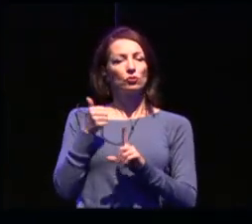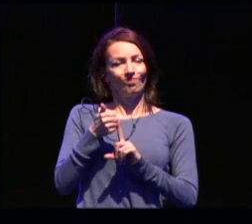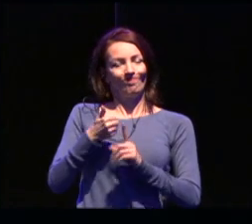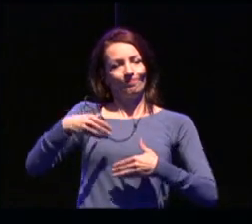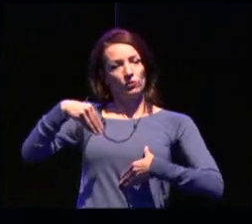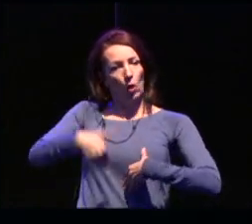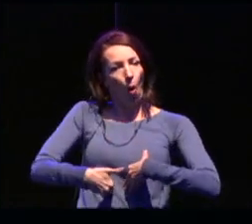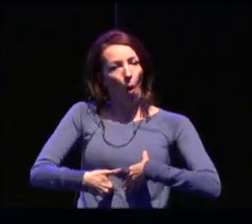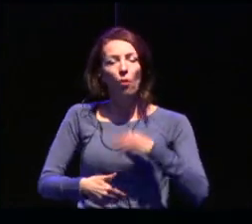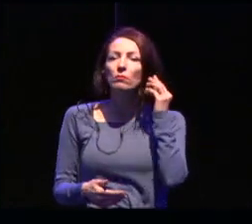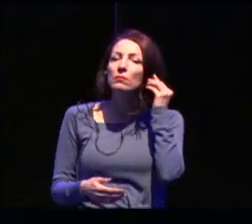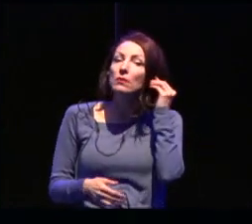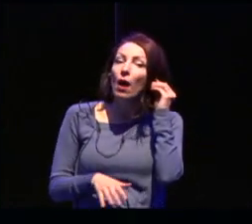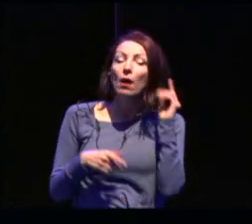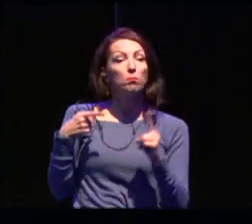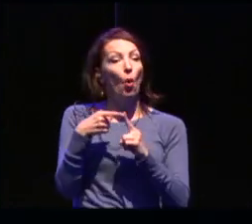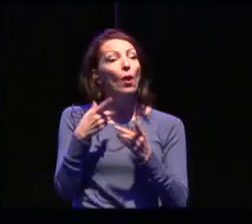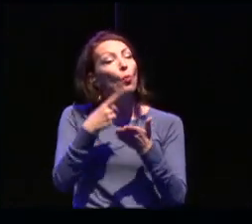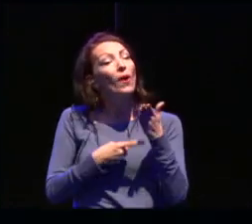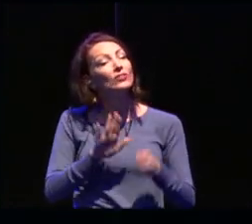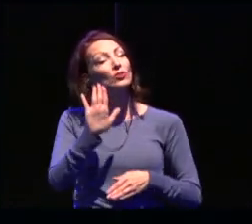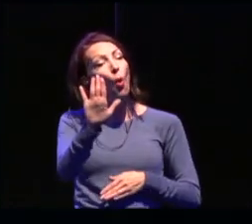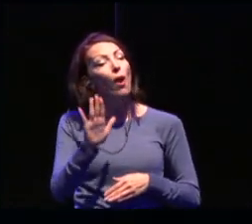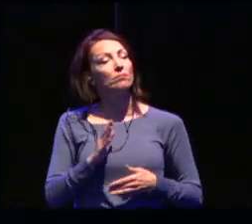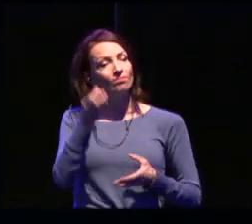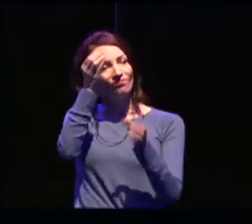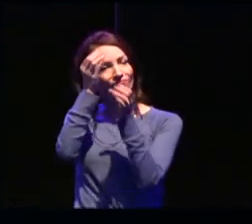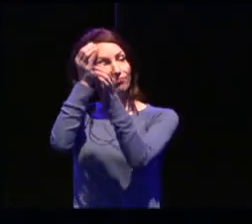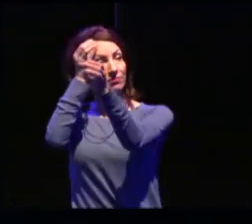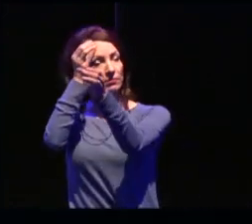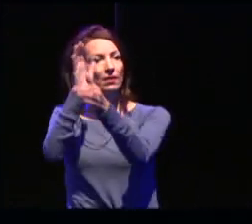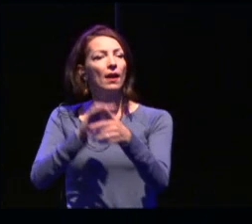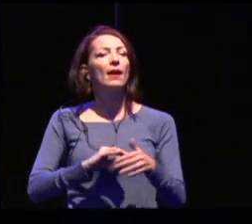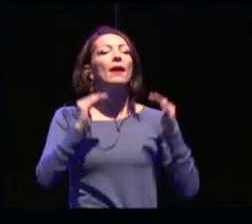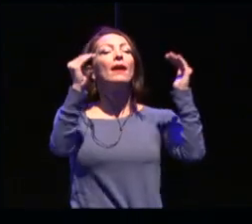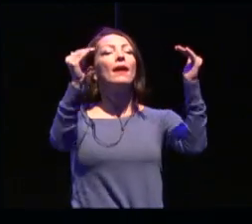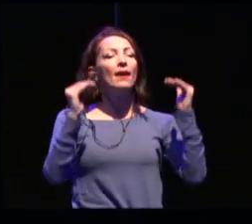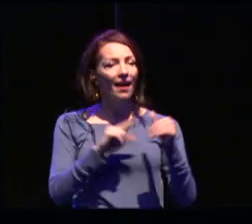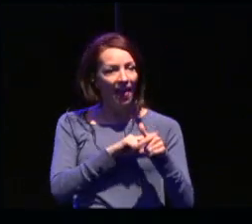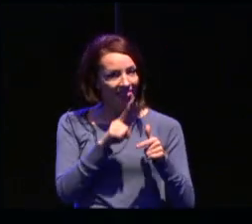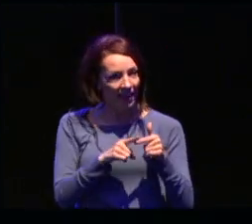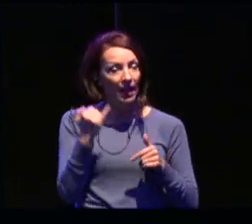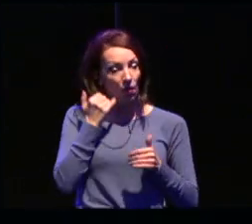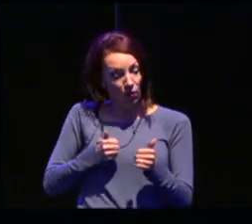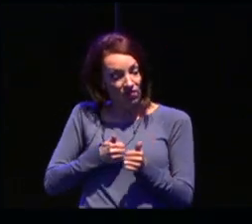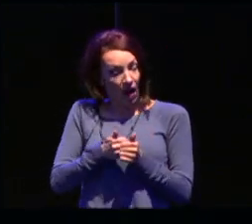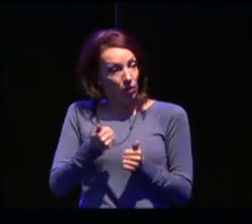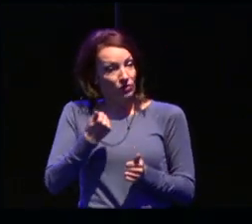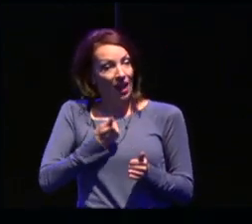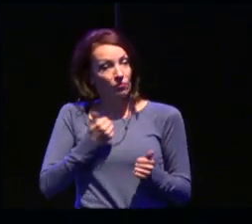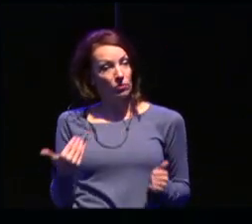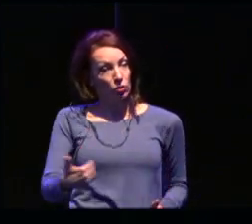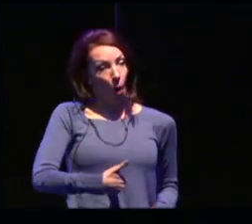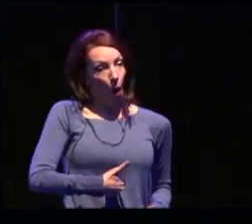else. What is our genius? And then something else begins to emerge when we're loyal to our own